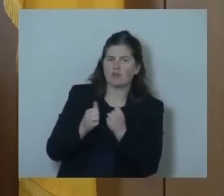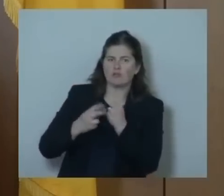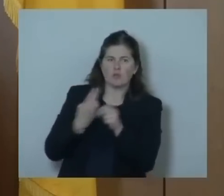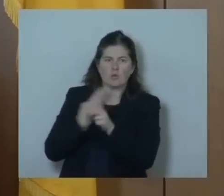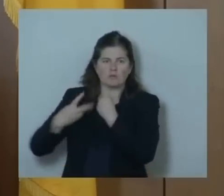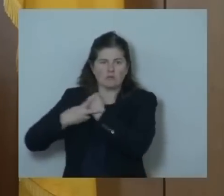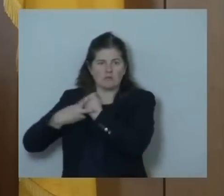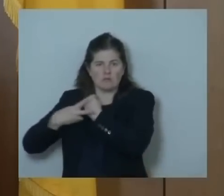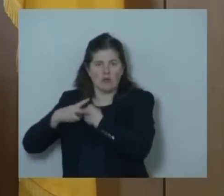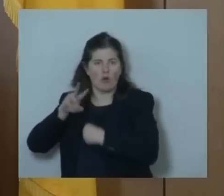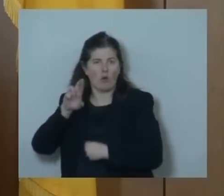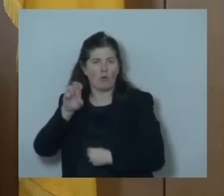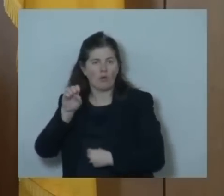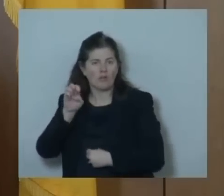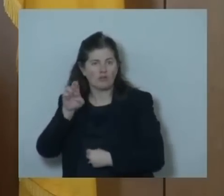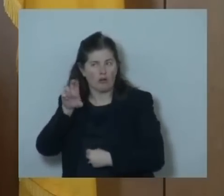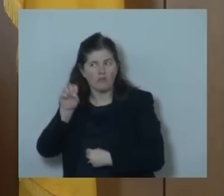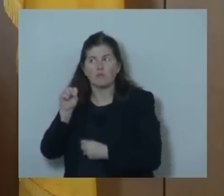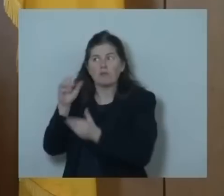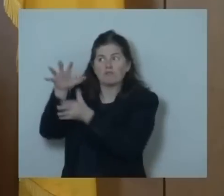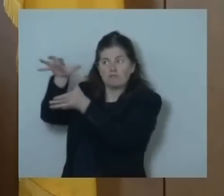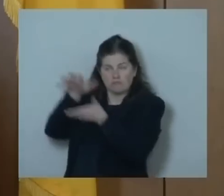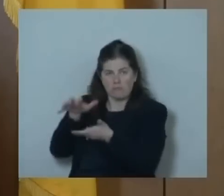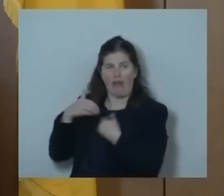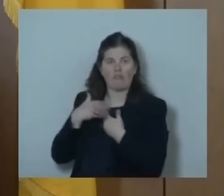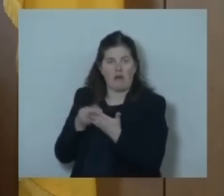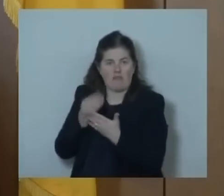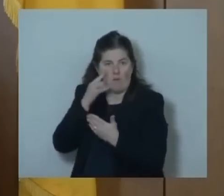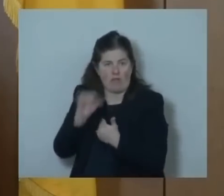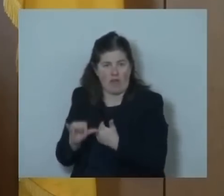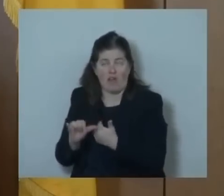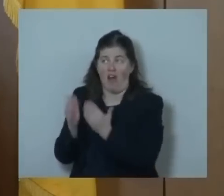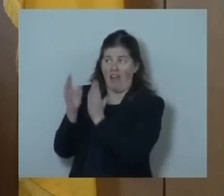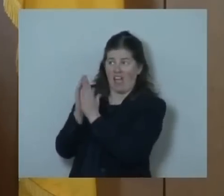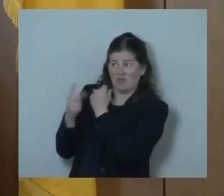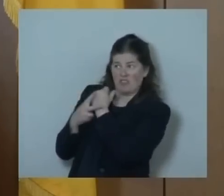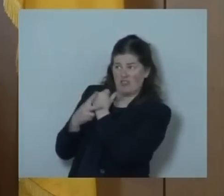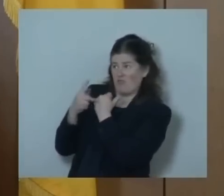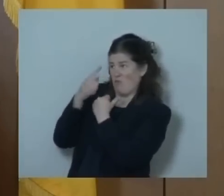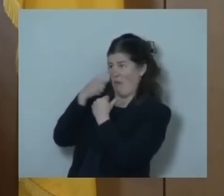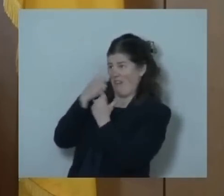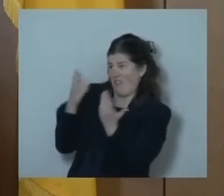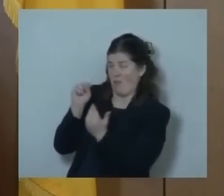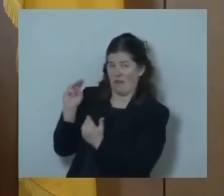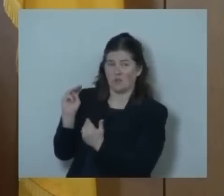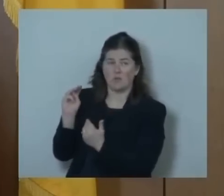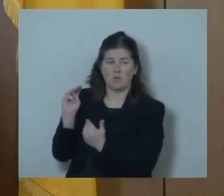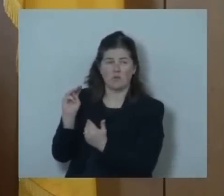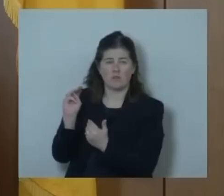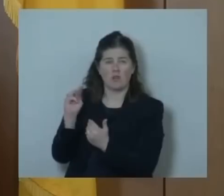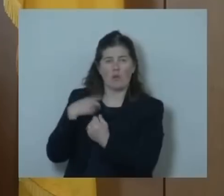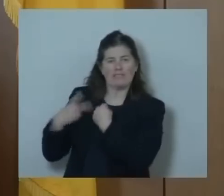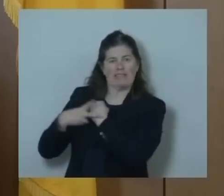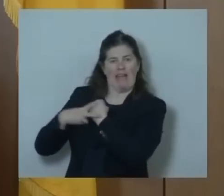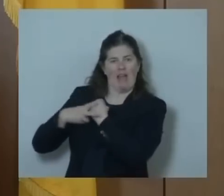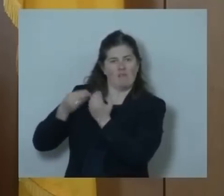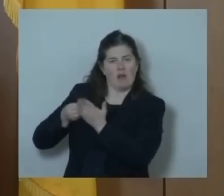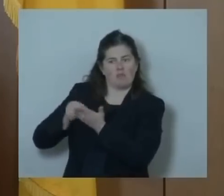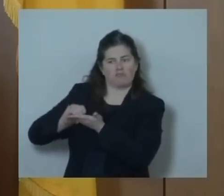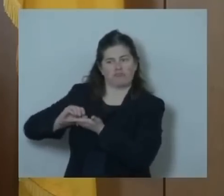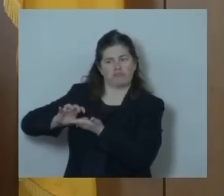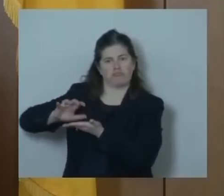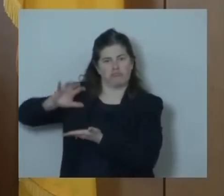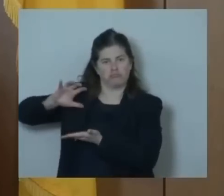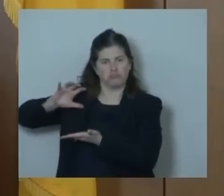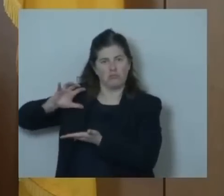We got them. Highest reserves, which for New Mexicans is, we were just saving money. And we